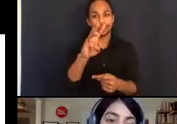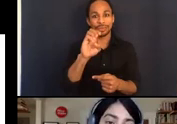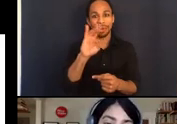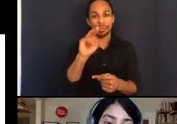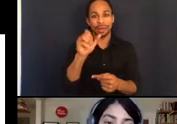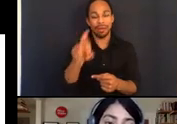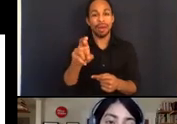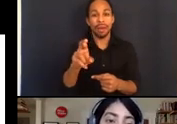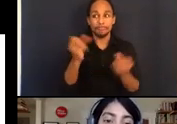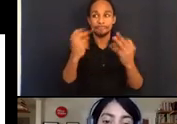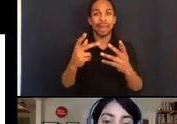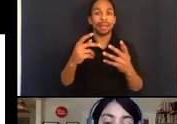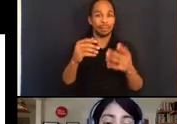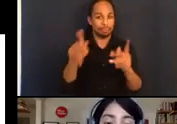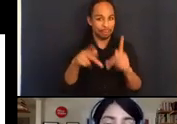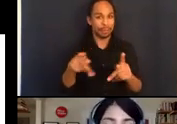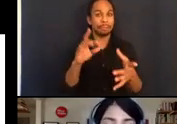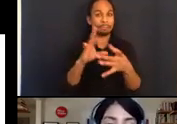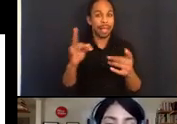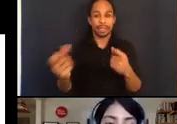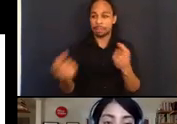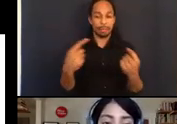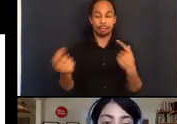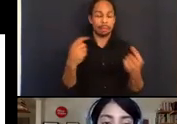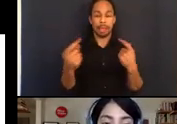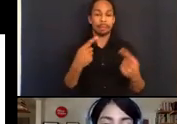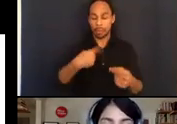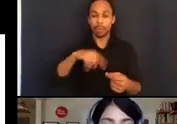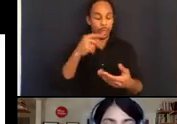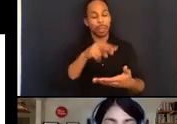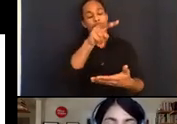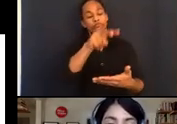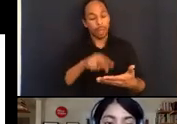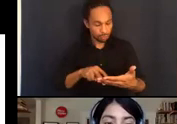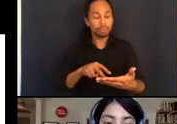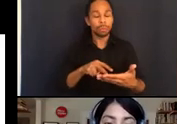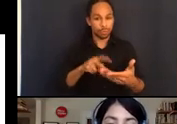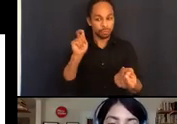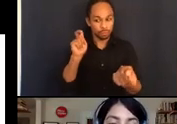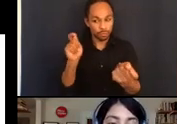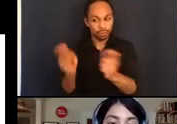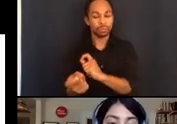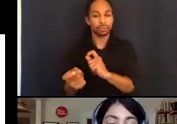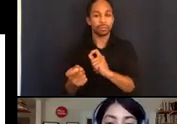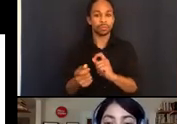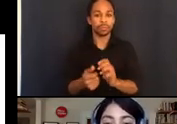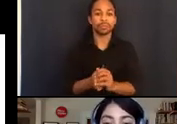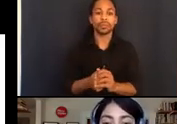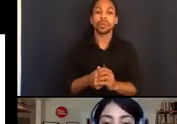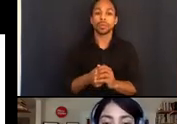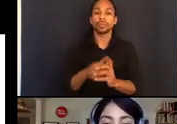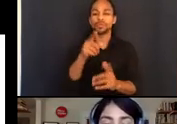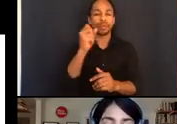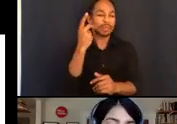us messages, which we've seen. There's a new contact page that has an email address, structuralcompetencynetwork@gmail.com, that you